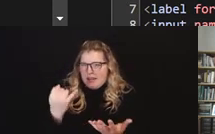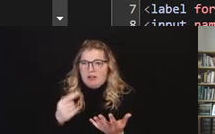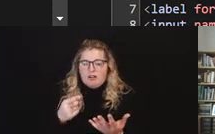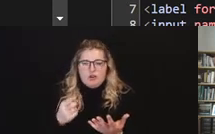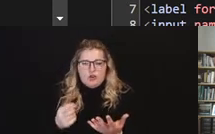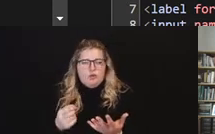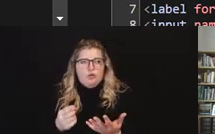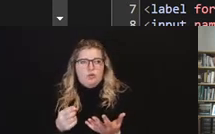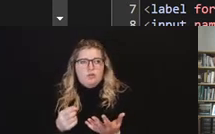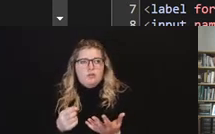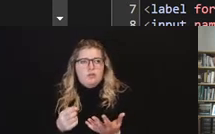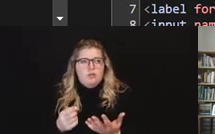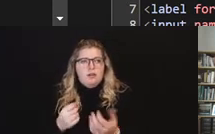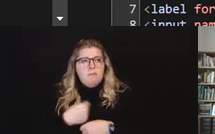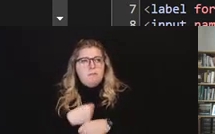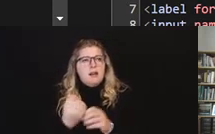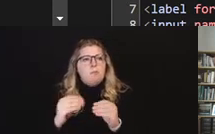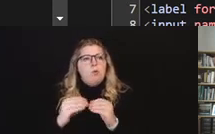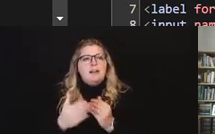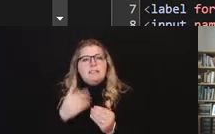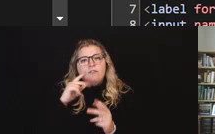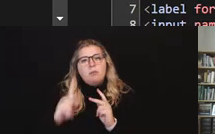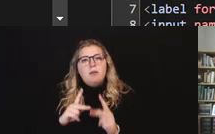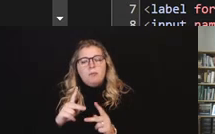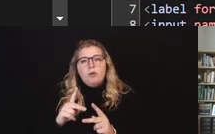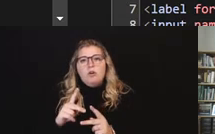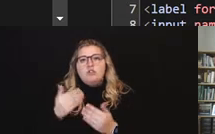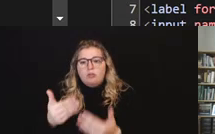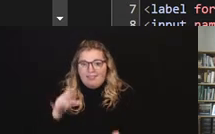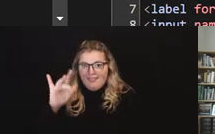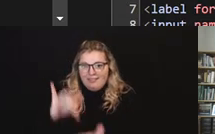people to tap on the thing they want to tap on?